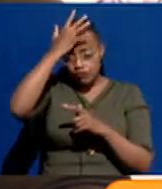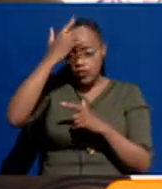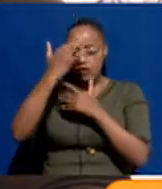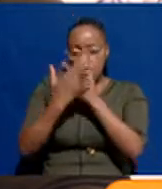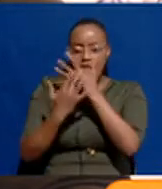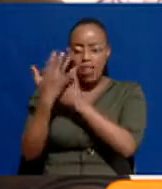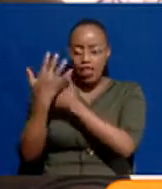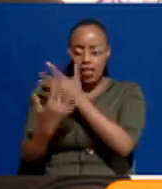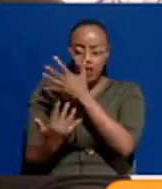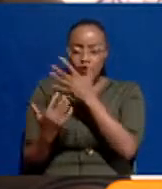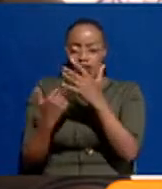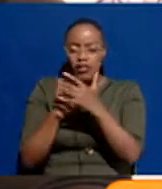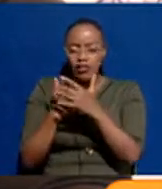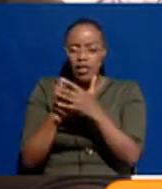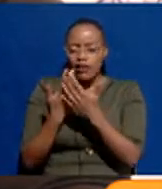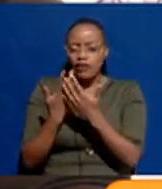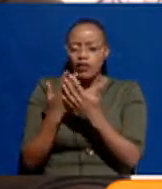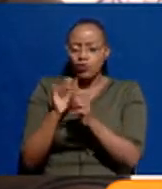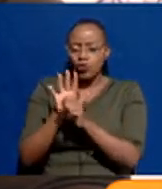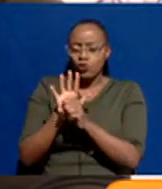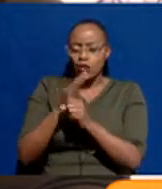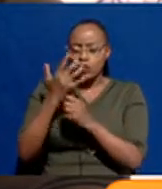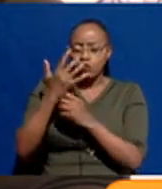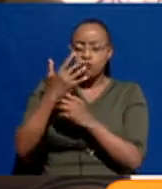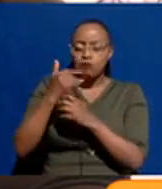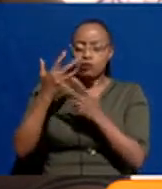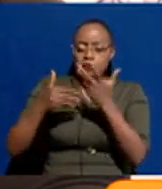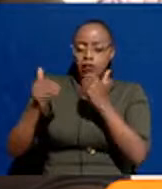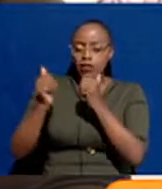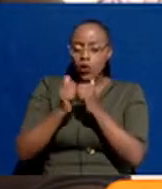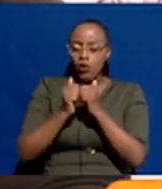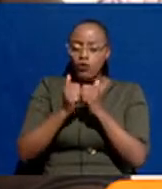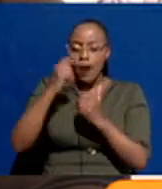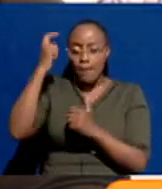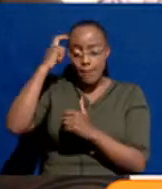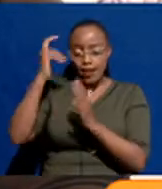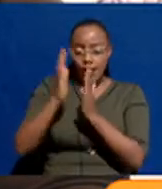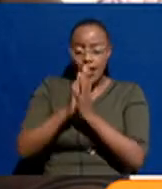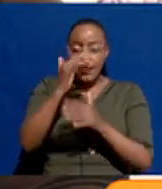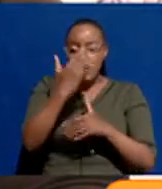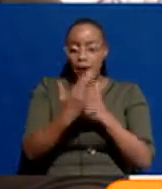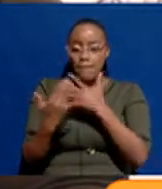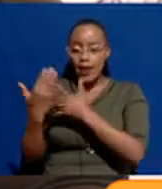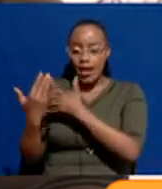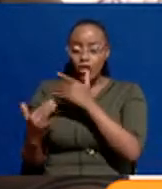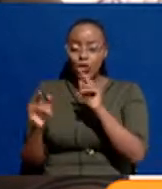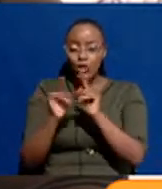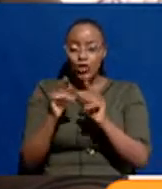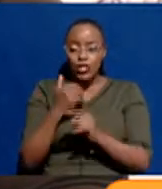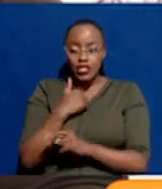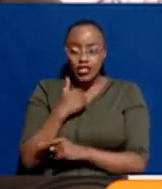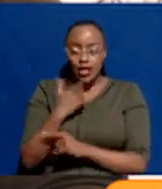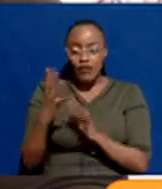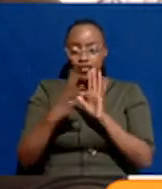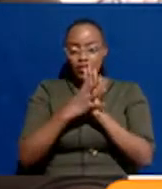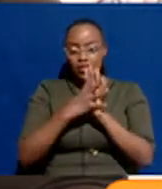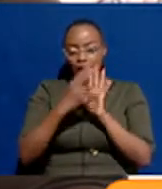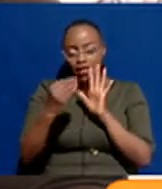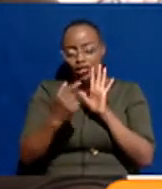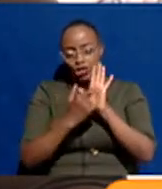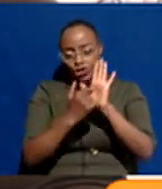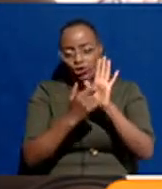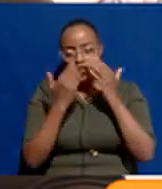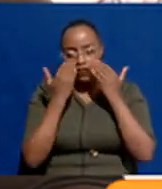bleeding with subdural hematoma and hemorrhage. We also had linear skull fractures